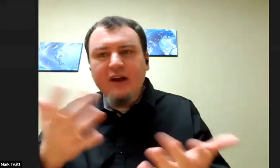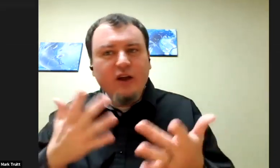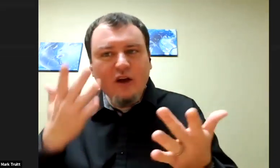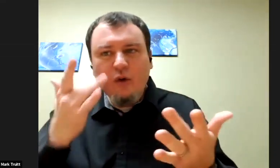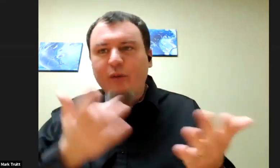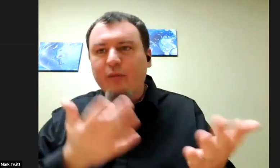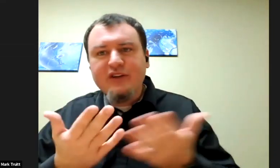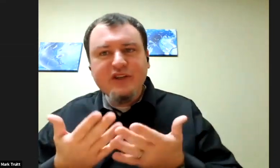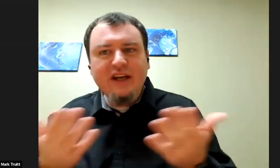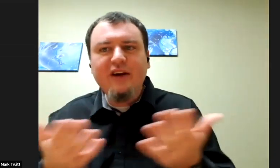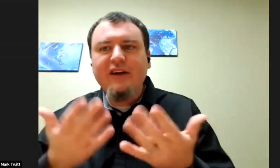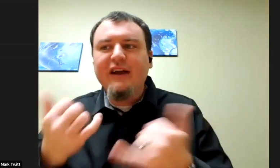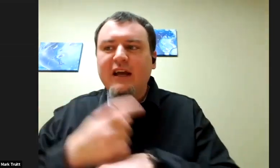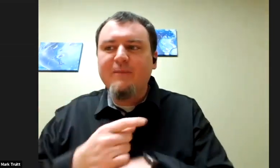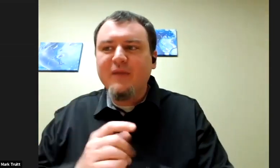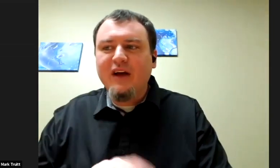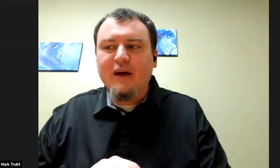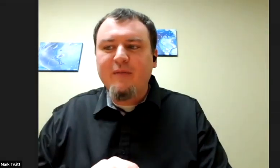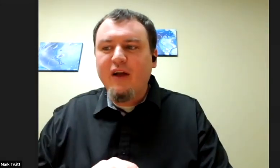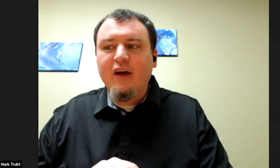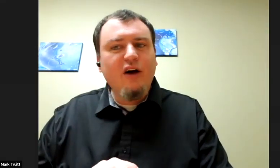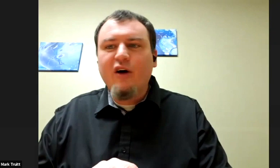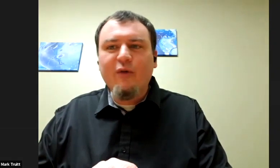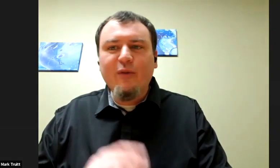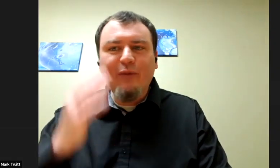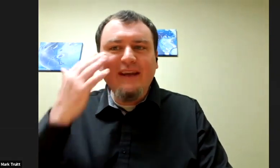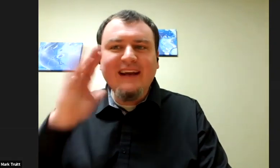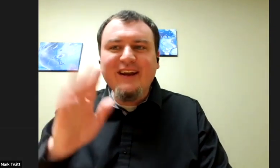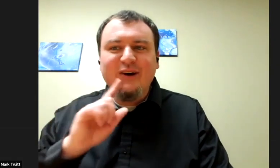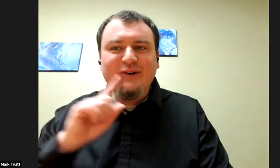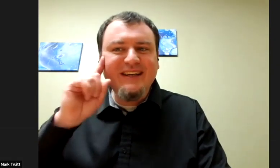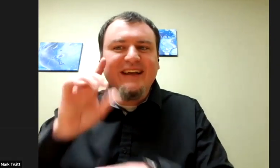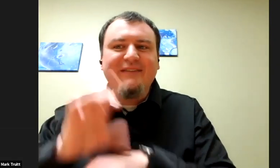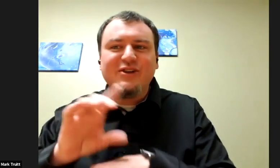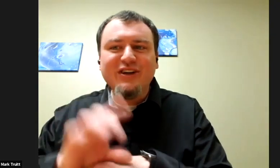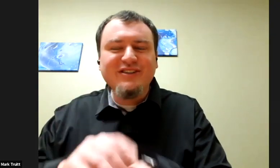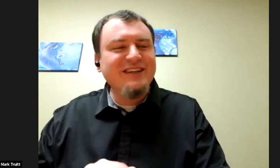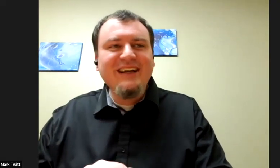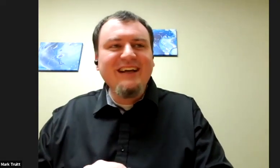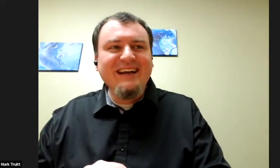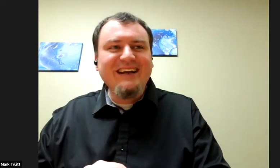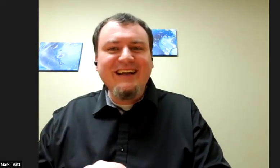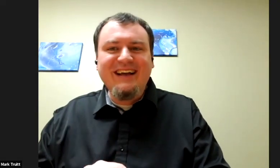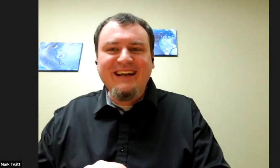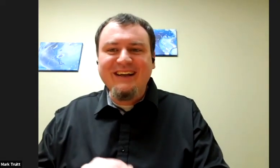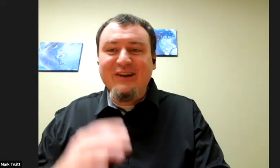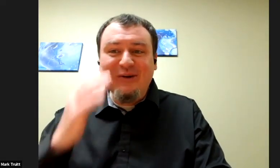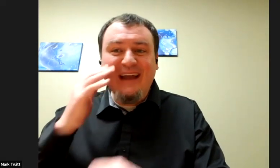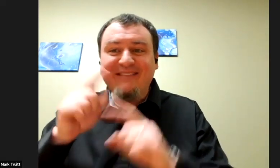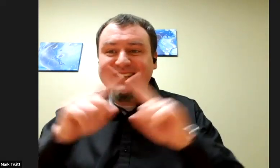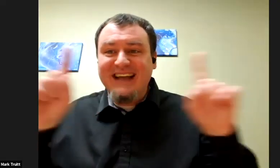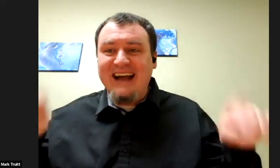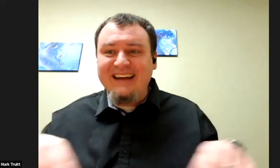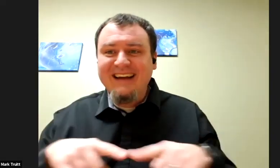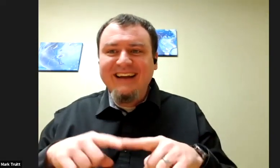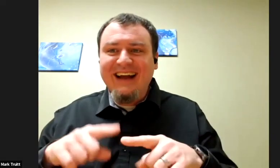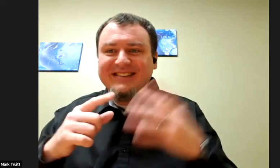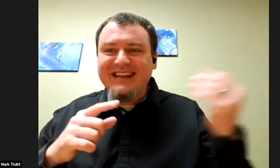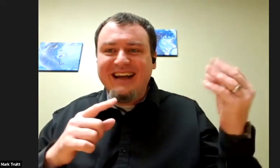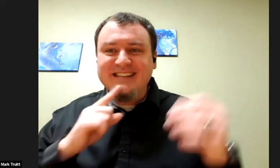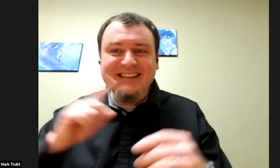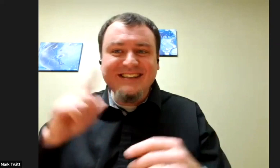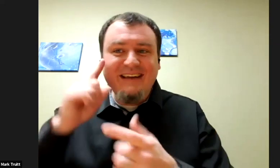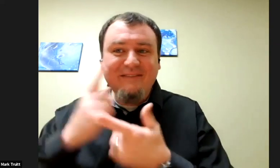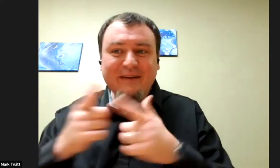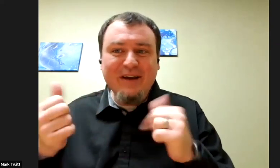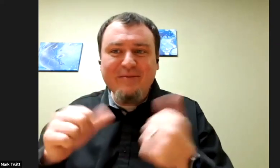said, you know, what brings you in here today? We didn't know it was a deaf church. And, you know, we have a sign